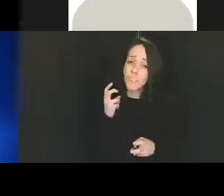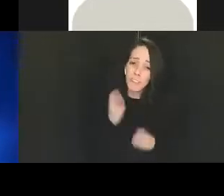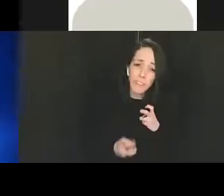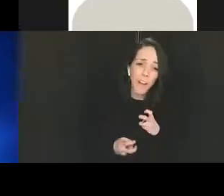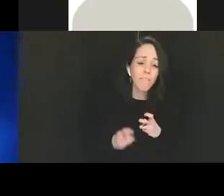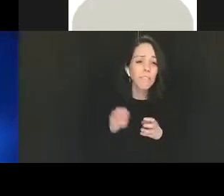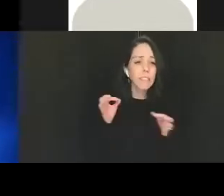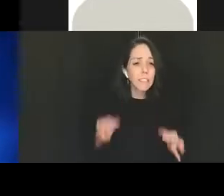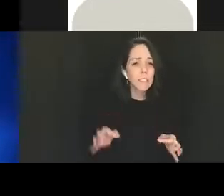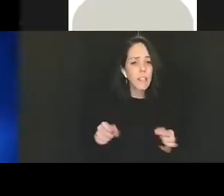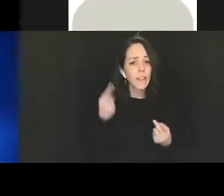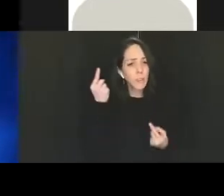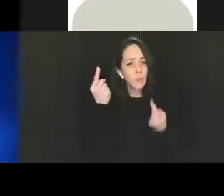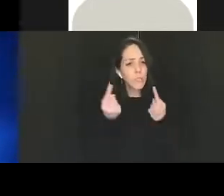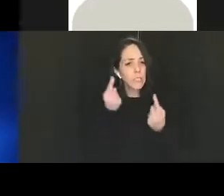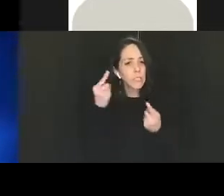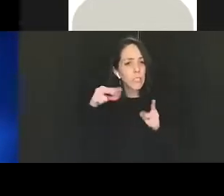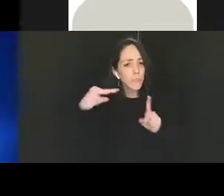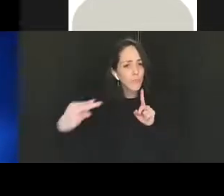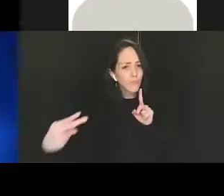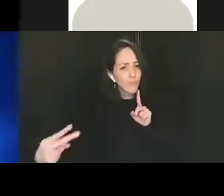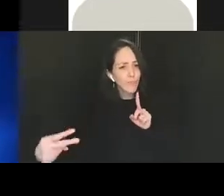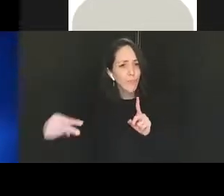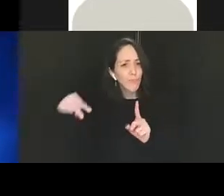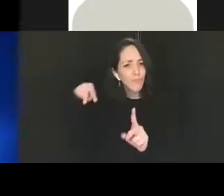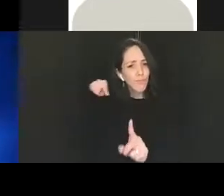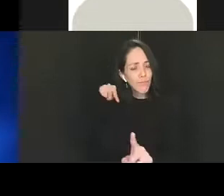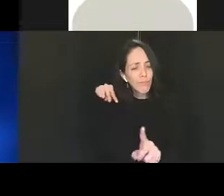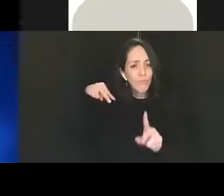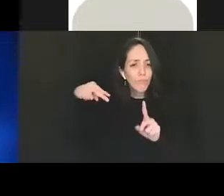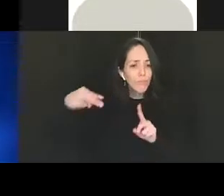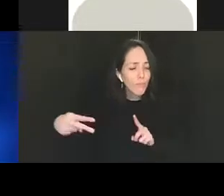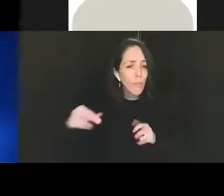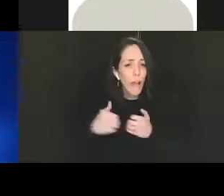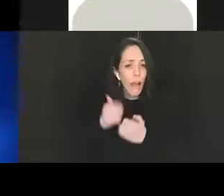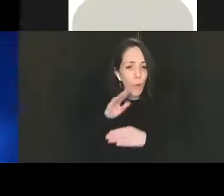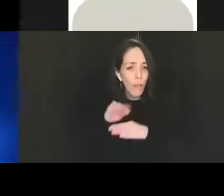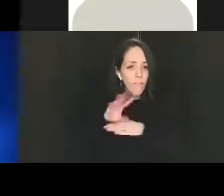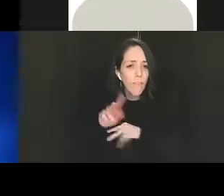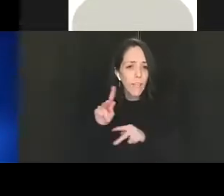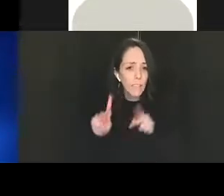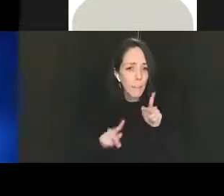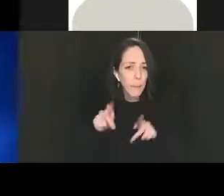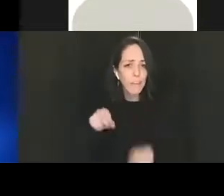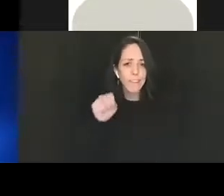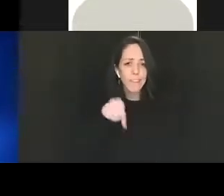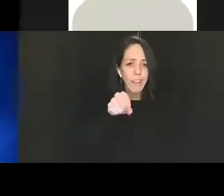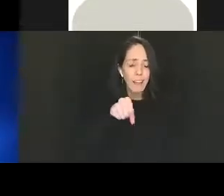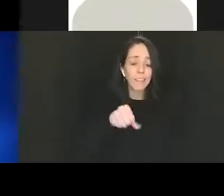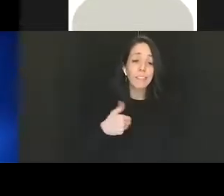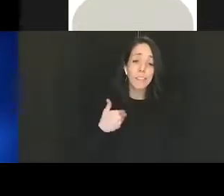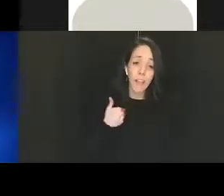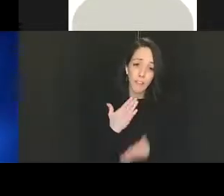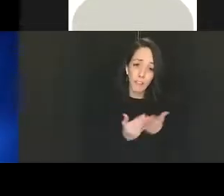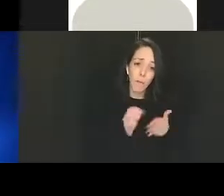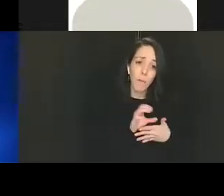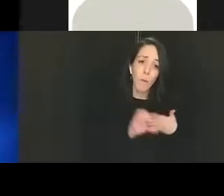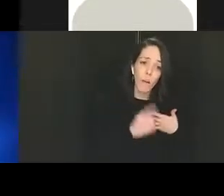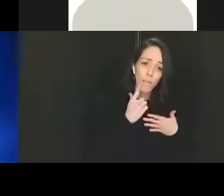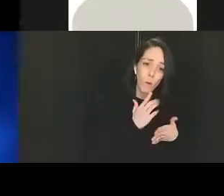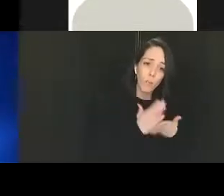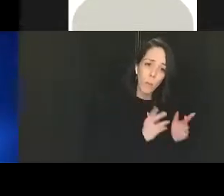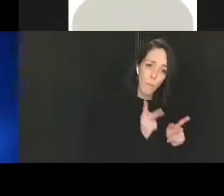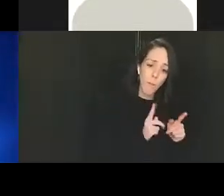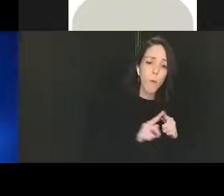have to think about, you know, the effect on everybody, right? When you do these, there's intended and unintended consequences, and they